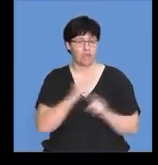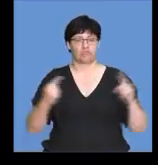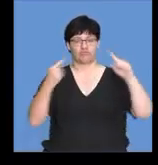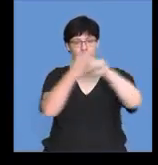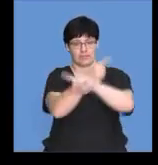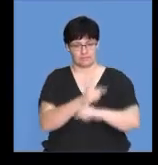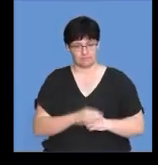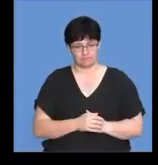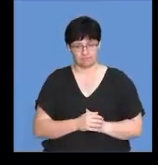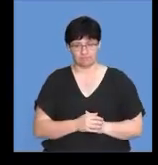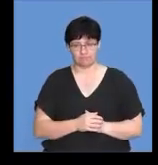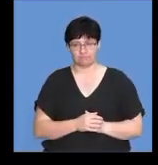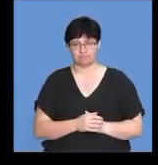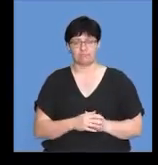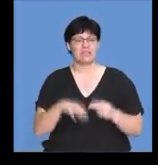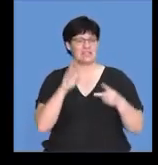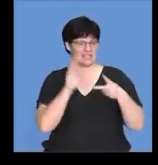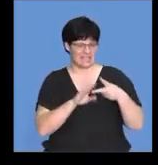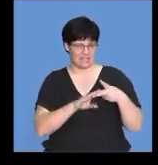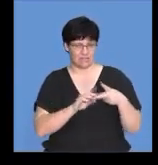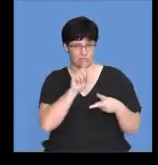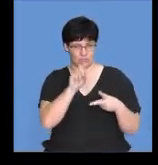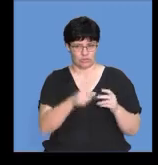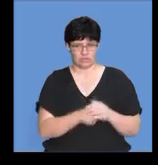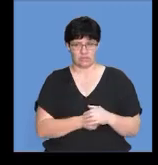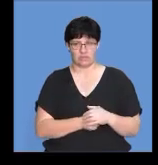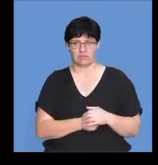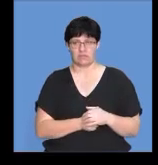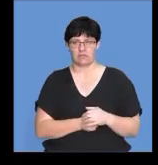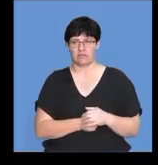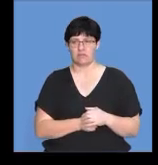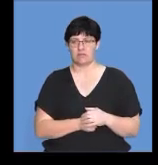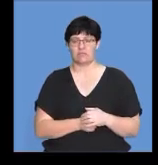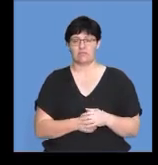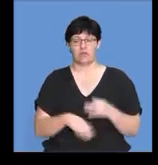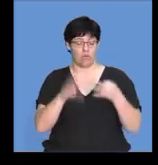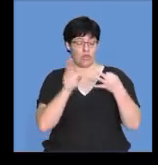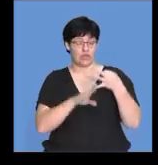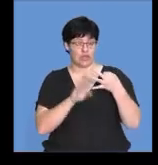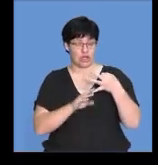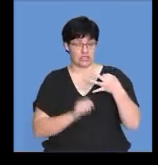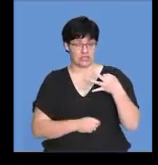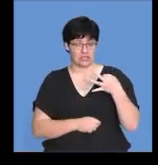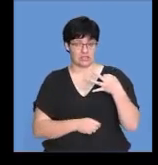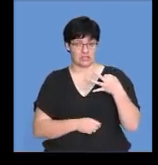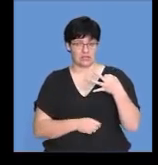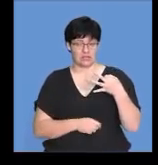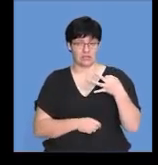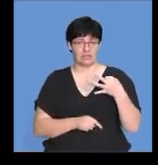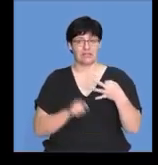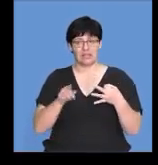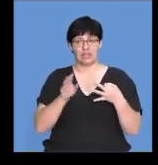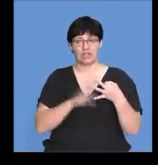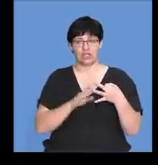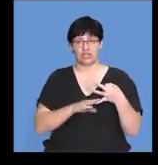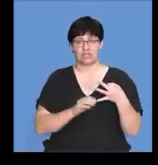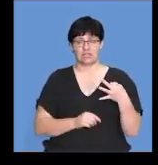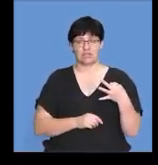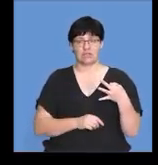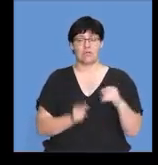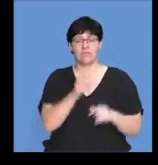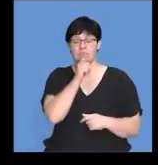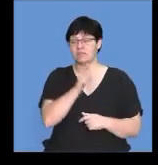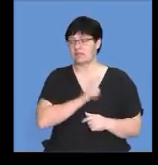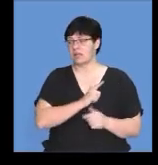over. So that's the second part of the question, and we'll move on to the third part, and that third part tells